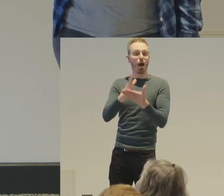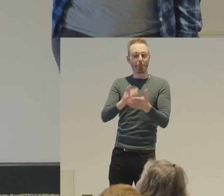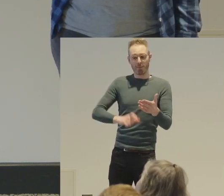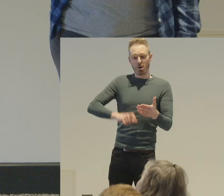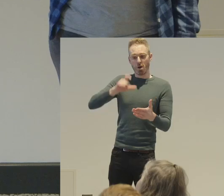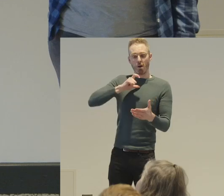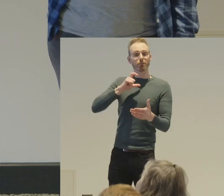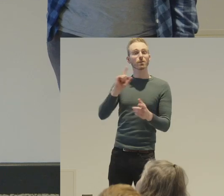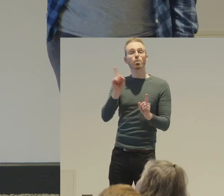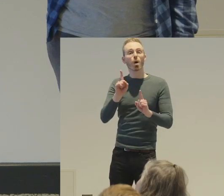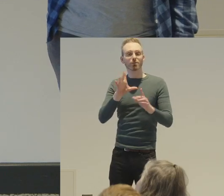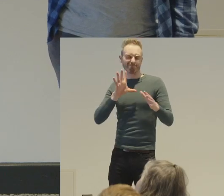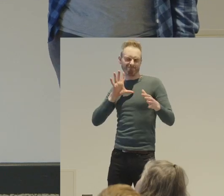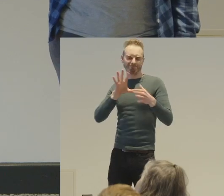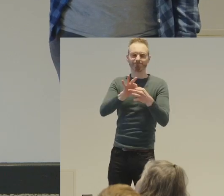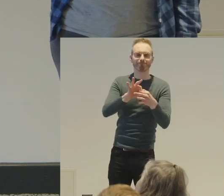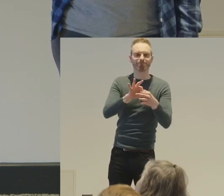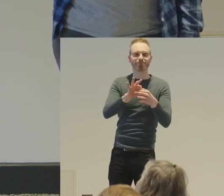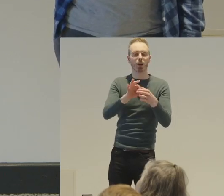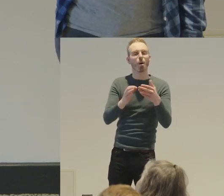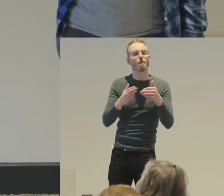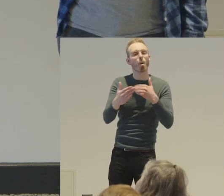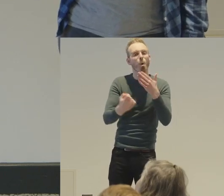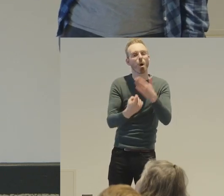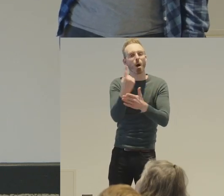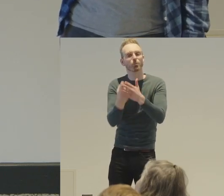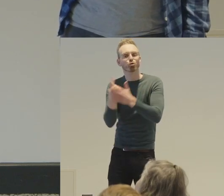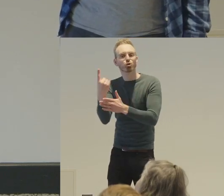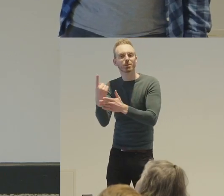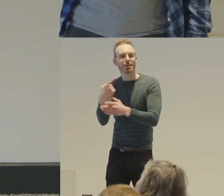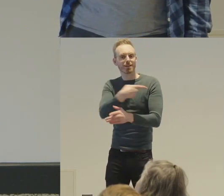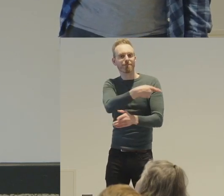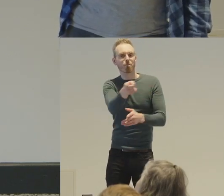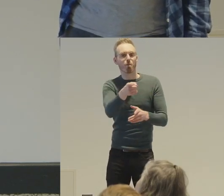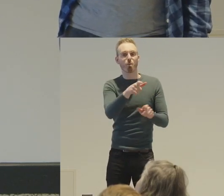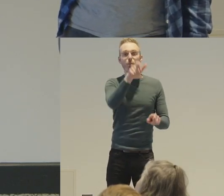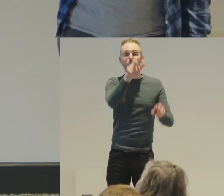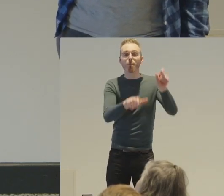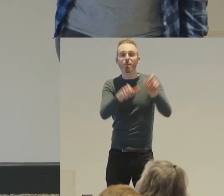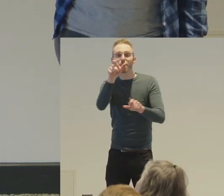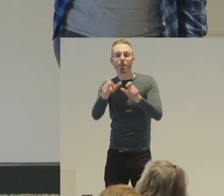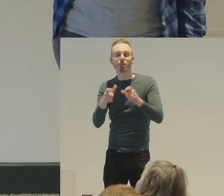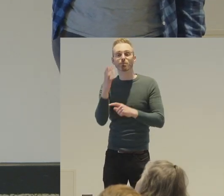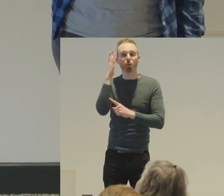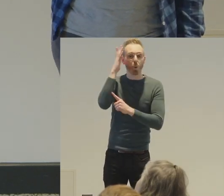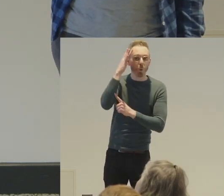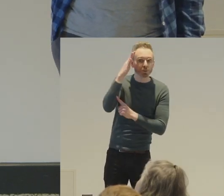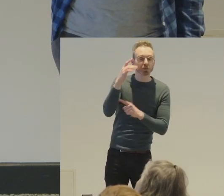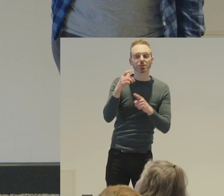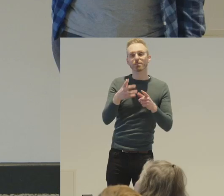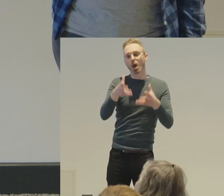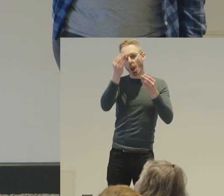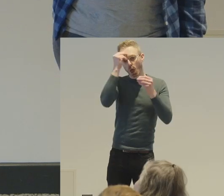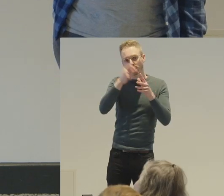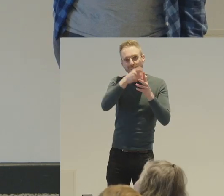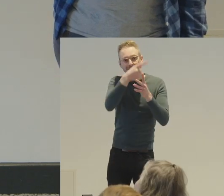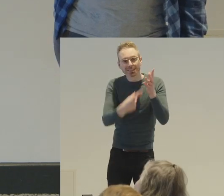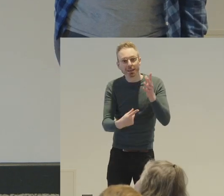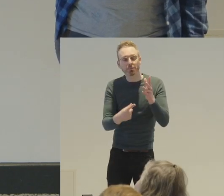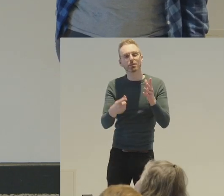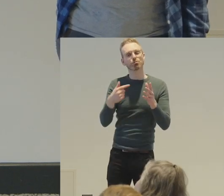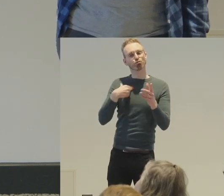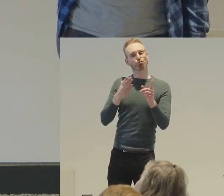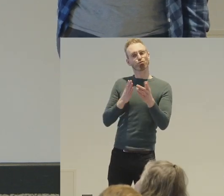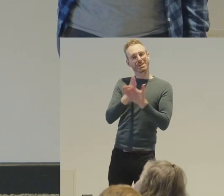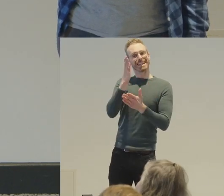embracing all these opportunities we have to learn more and do better with more people within our